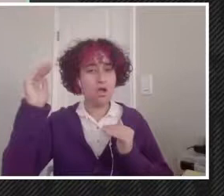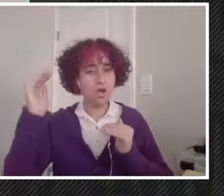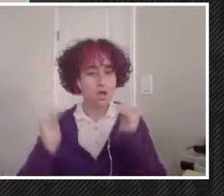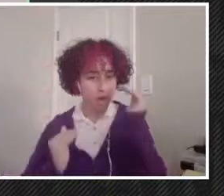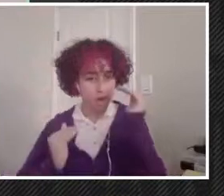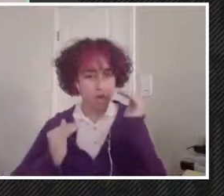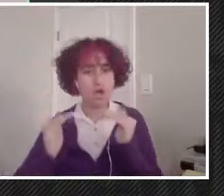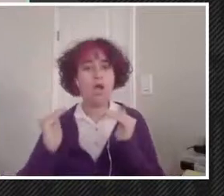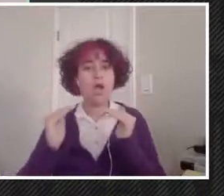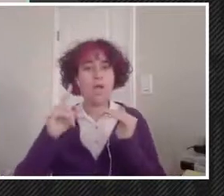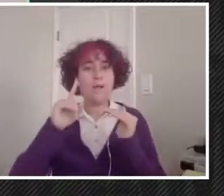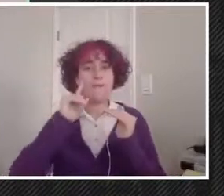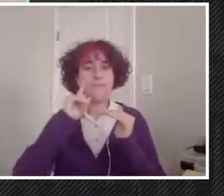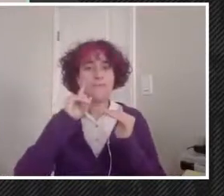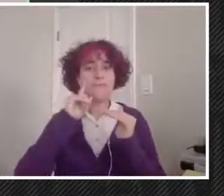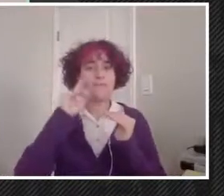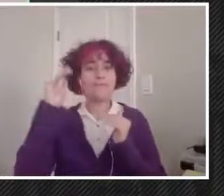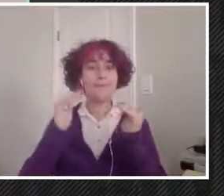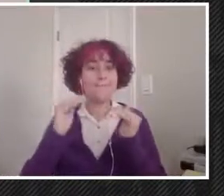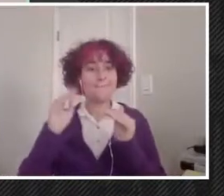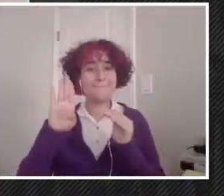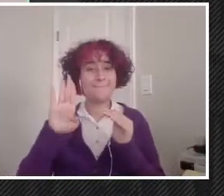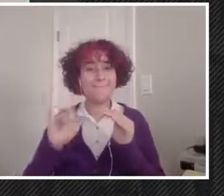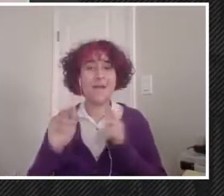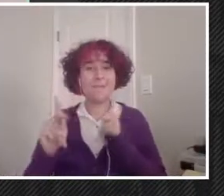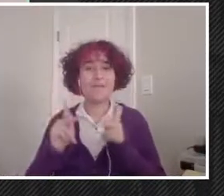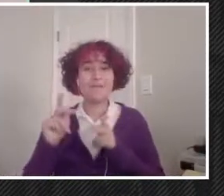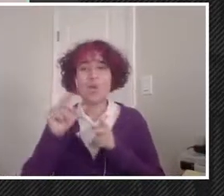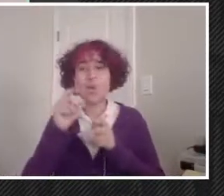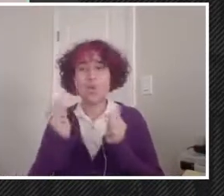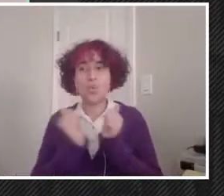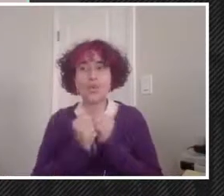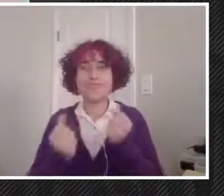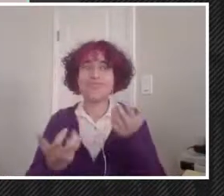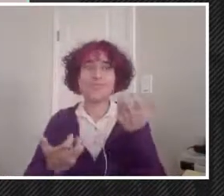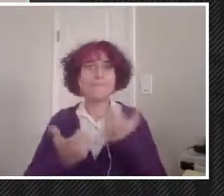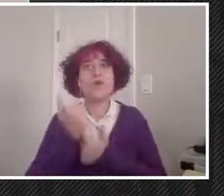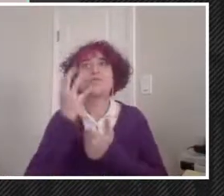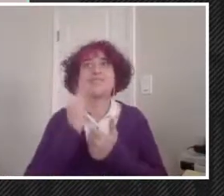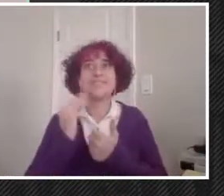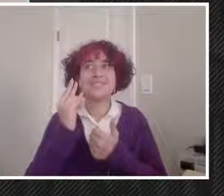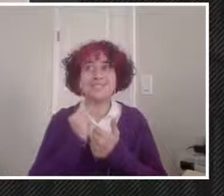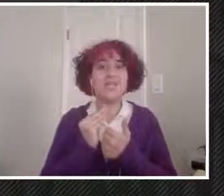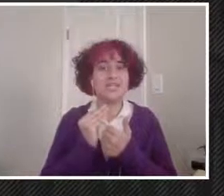folks with the most stepping back so that folks with the least can step forward.